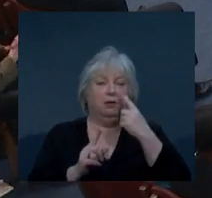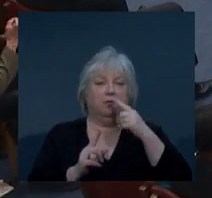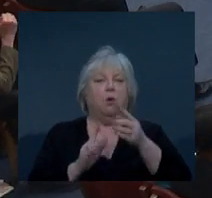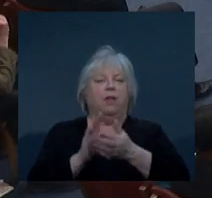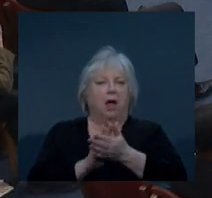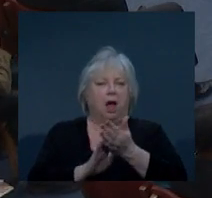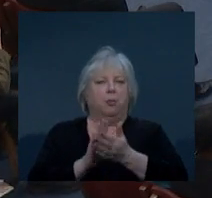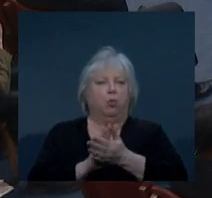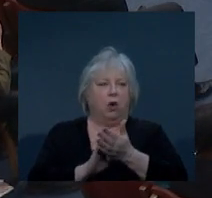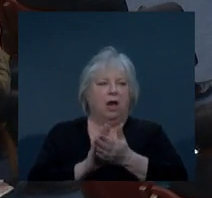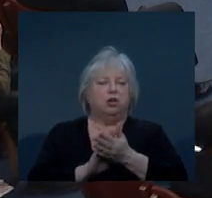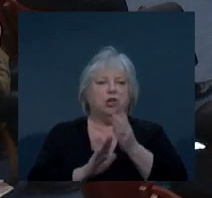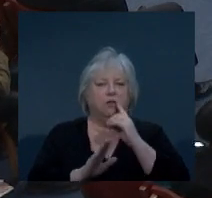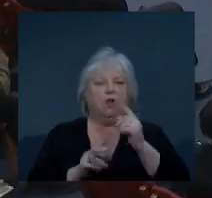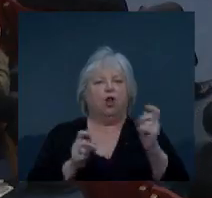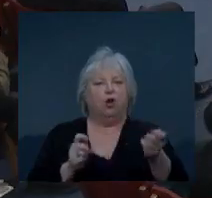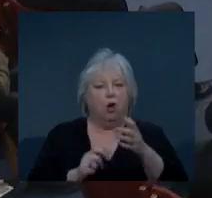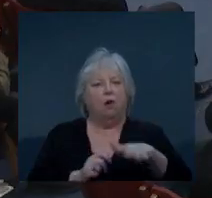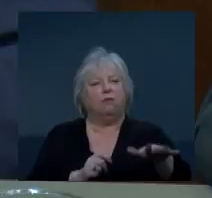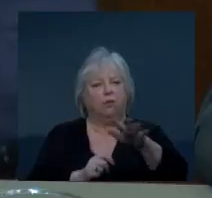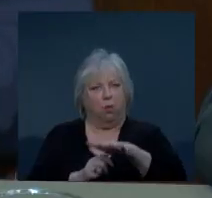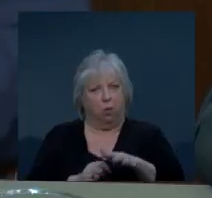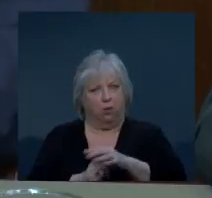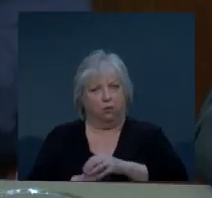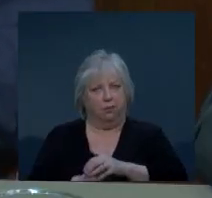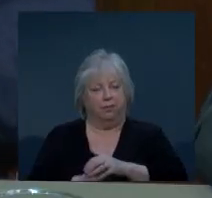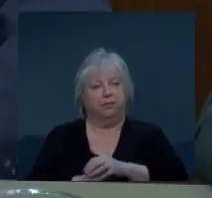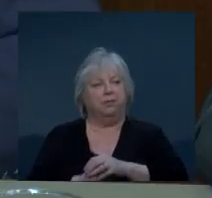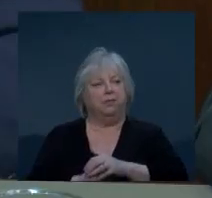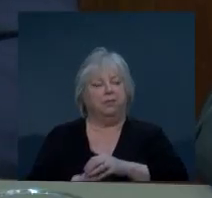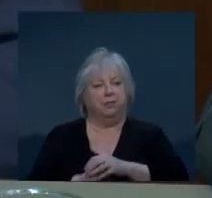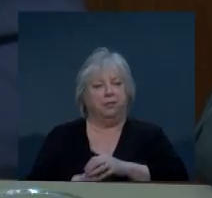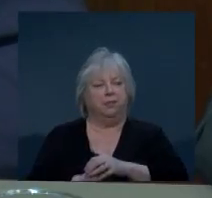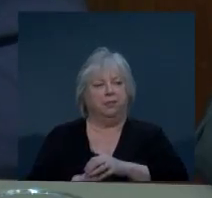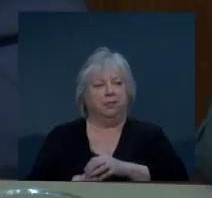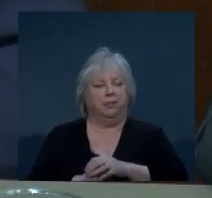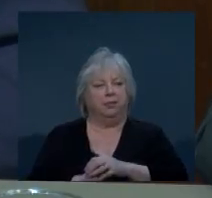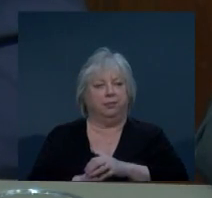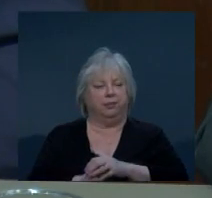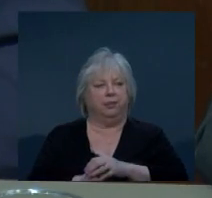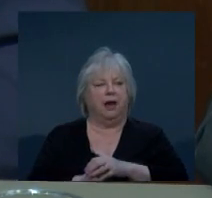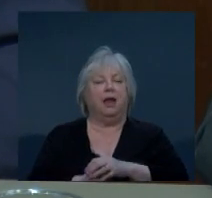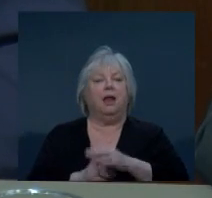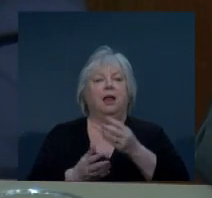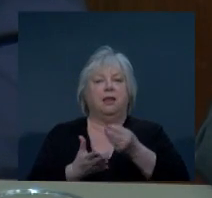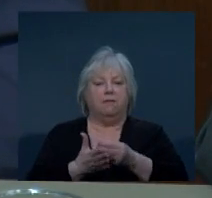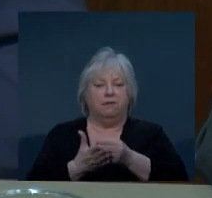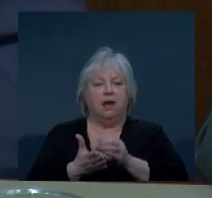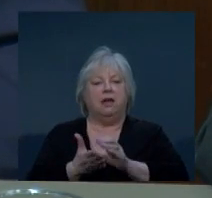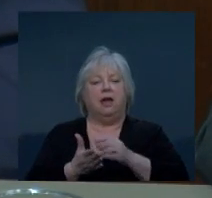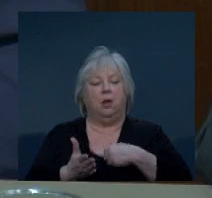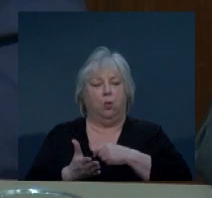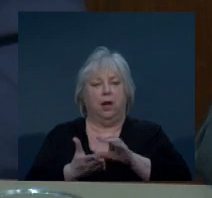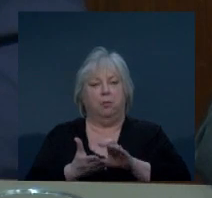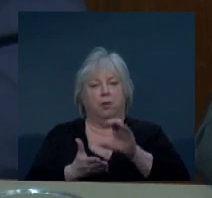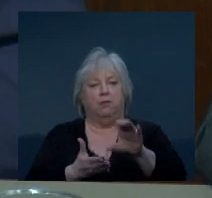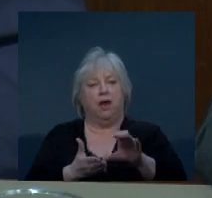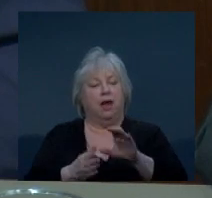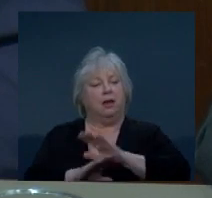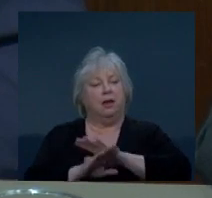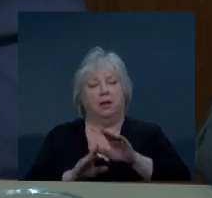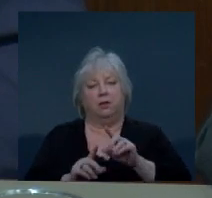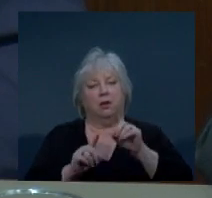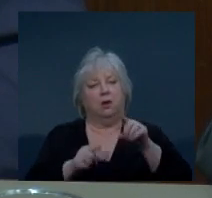the operations of the golf course. So the funding that the city provides it does not